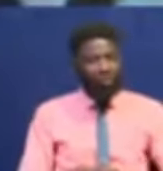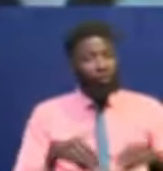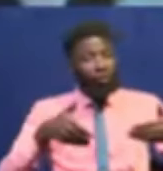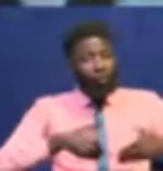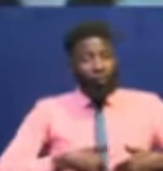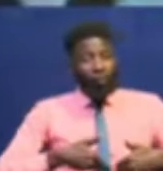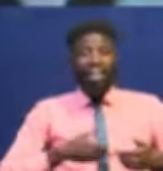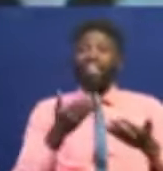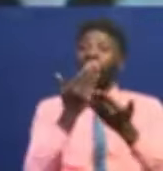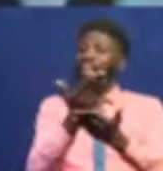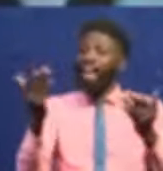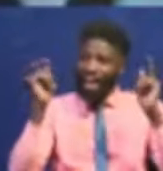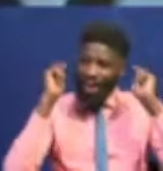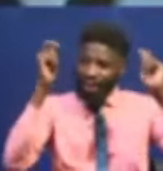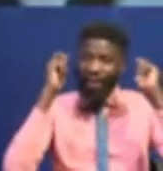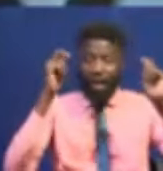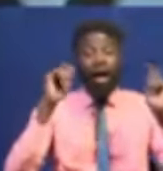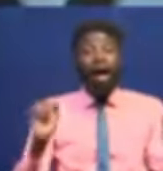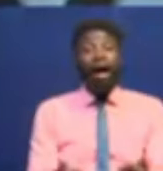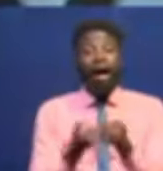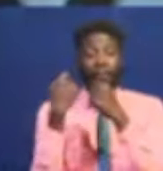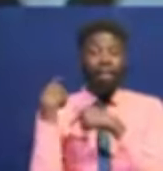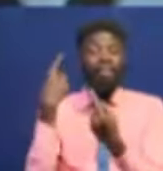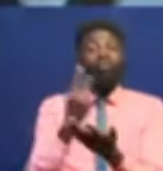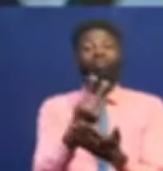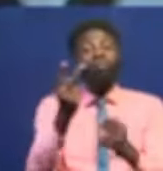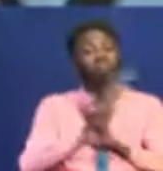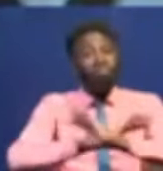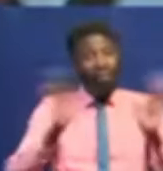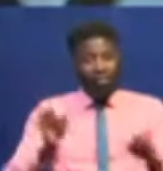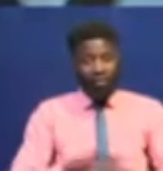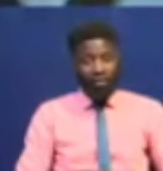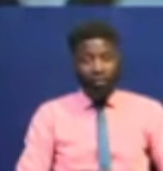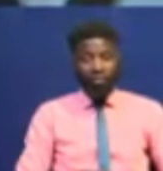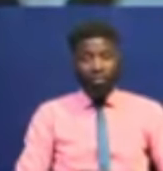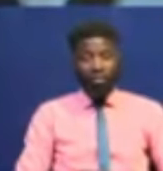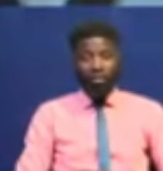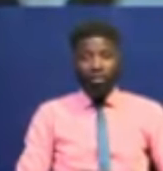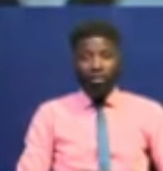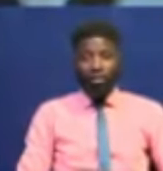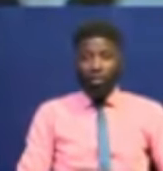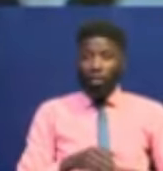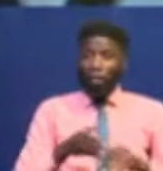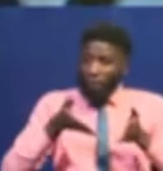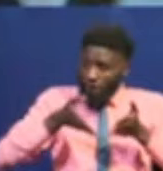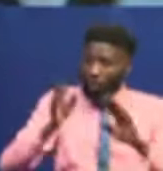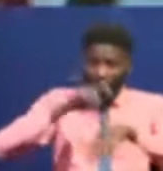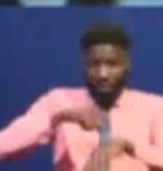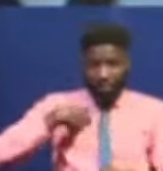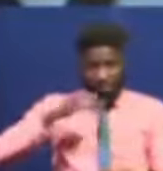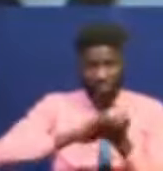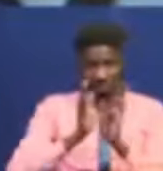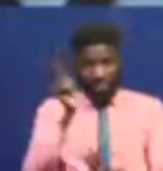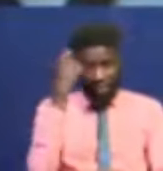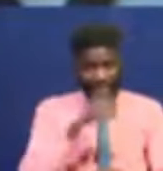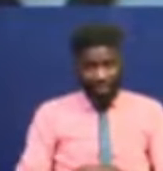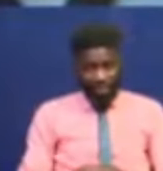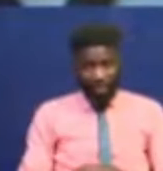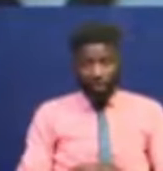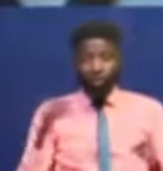the street did not happen in the last 2 weeks. They were not born when I became president. They were not jobless when I